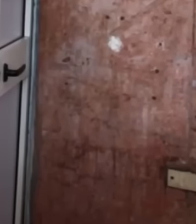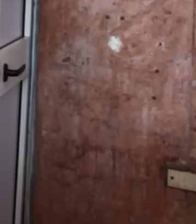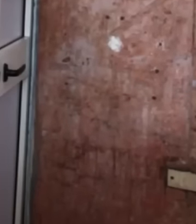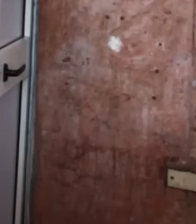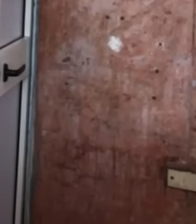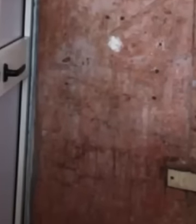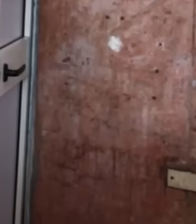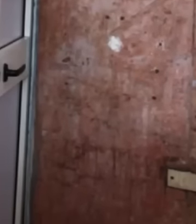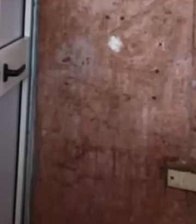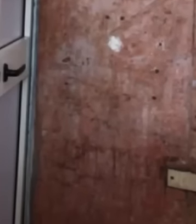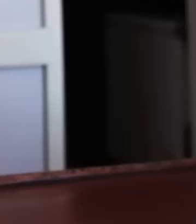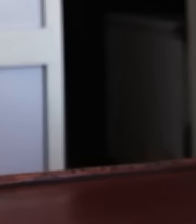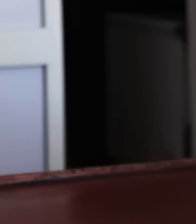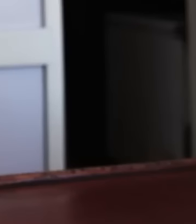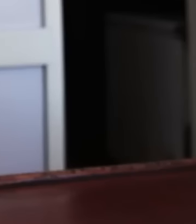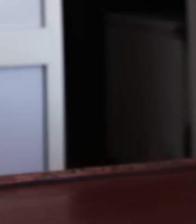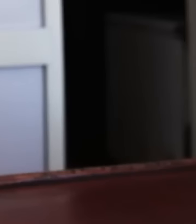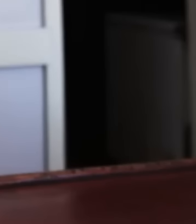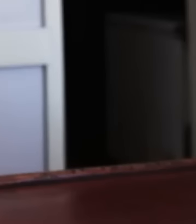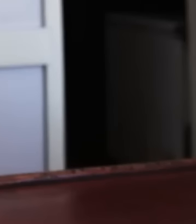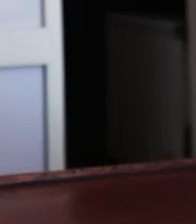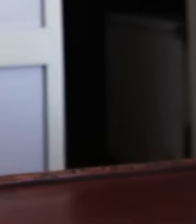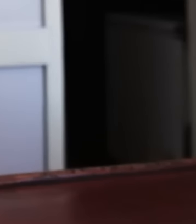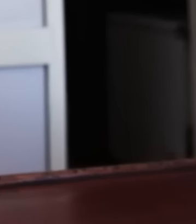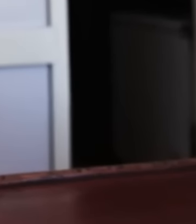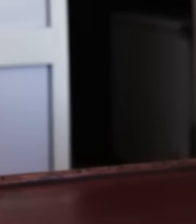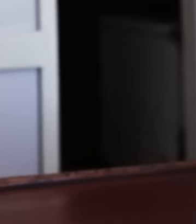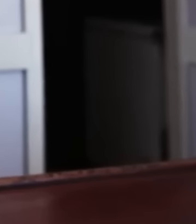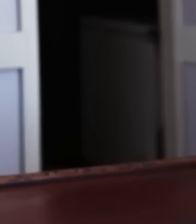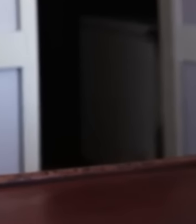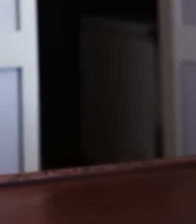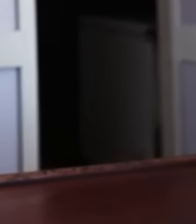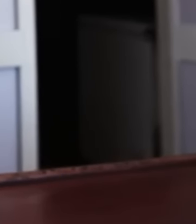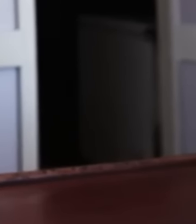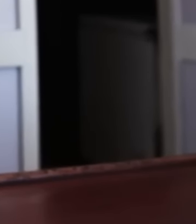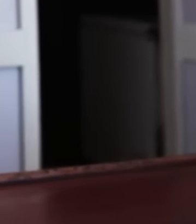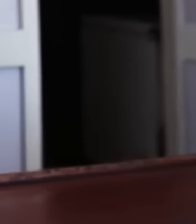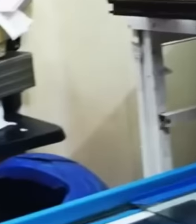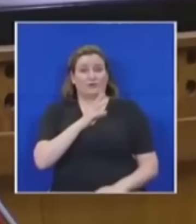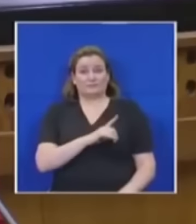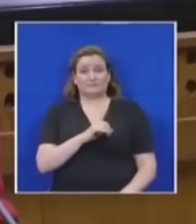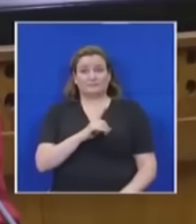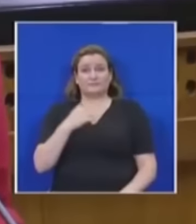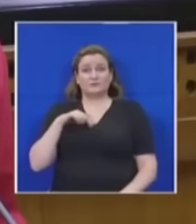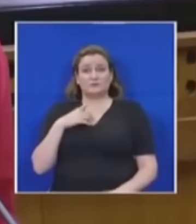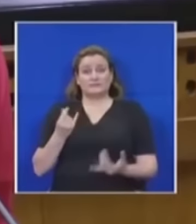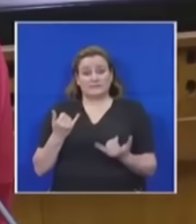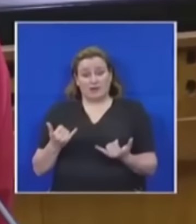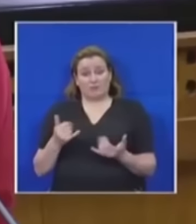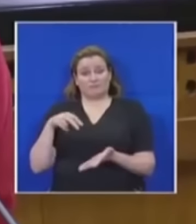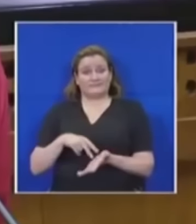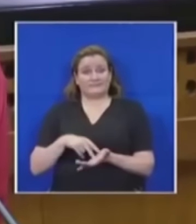and putting in their 8 hours so that they can go home. They get paid the same whether they sell one plate of food or 50. And more